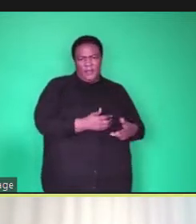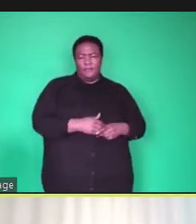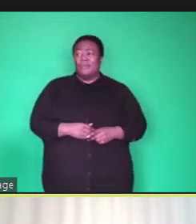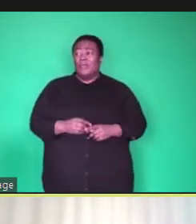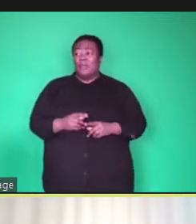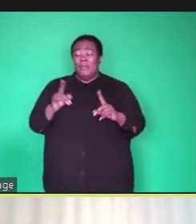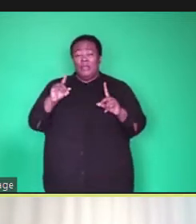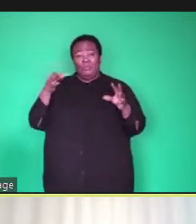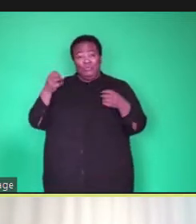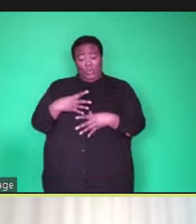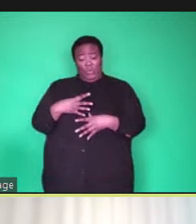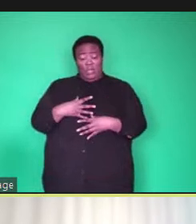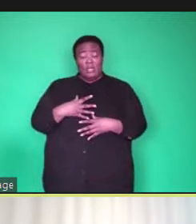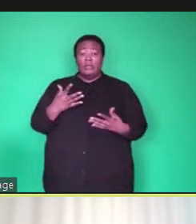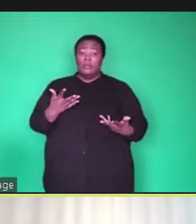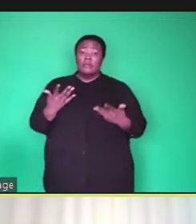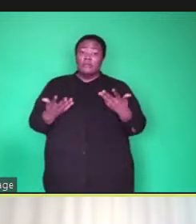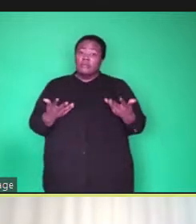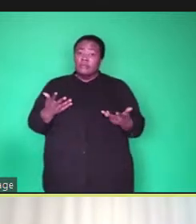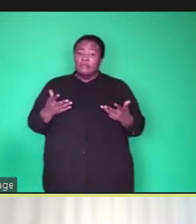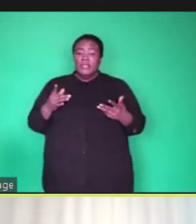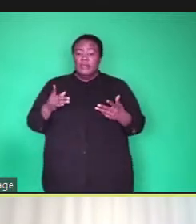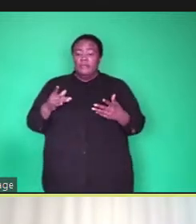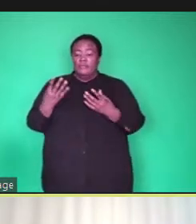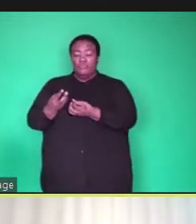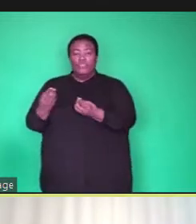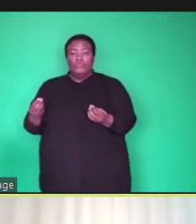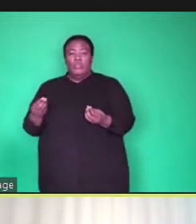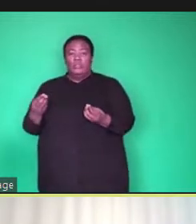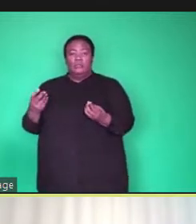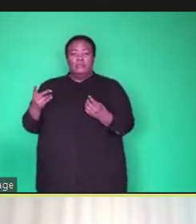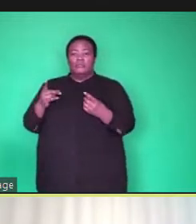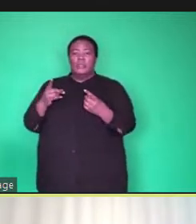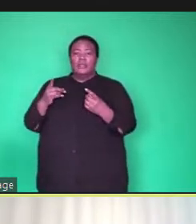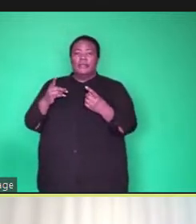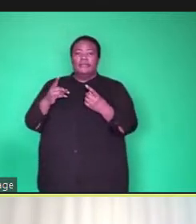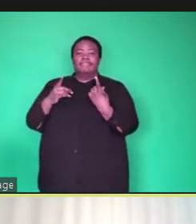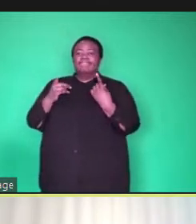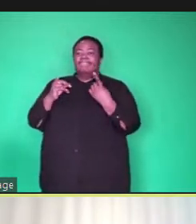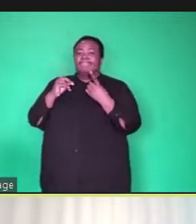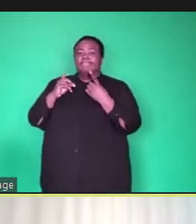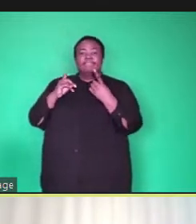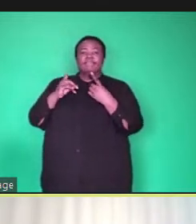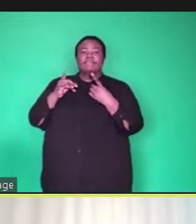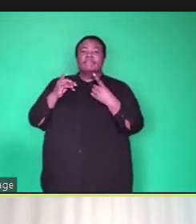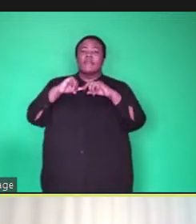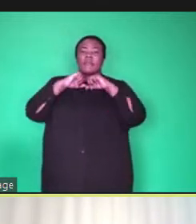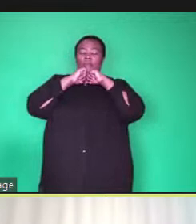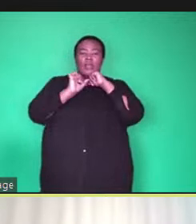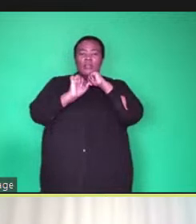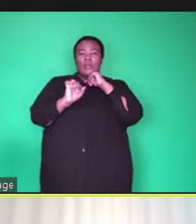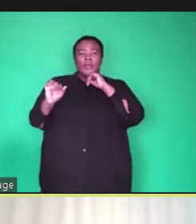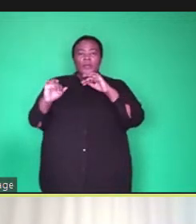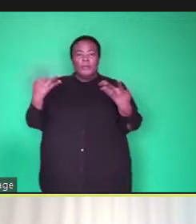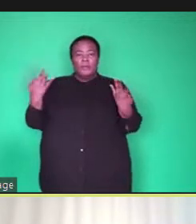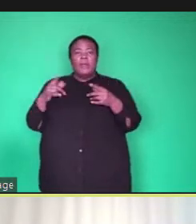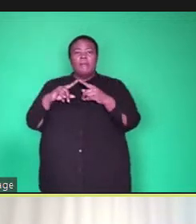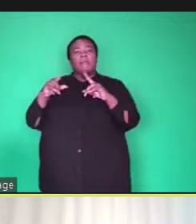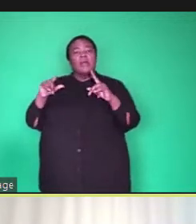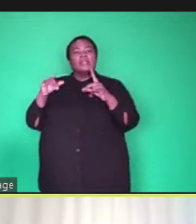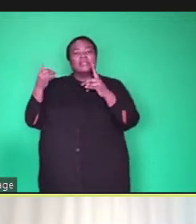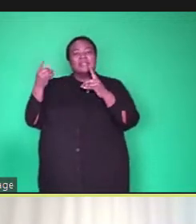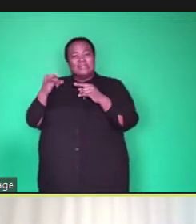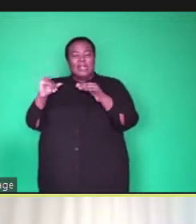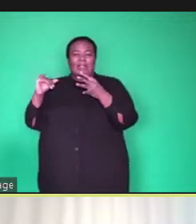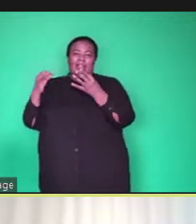even when children are not living with biological parents, it doesn't mean that they are without family. Only a quarter of children in South Africa live in what might be described